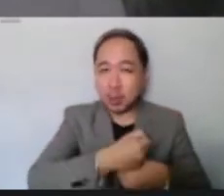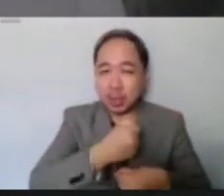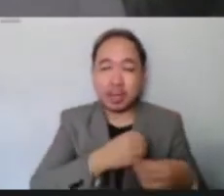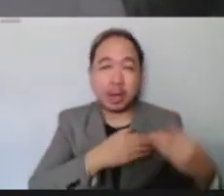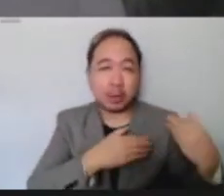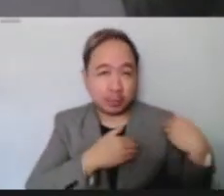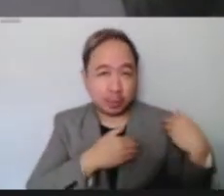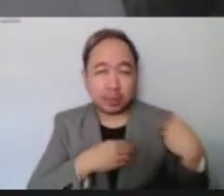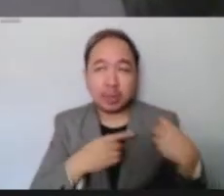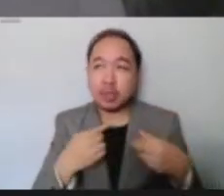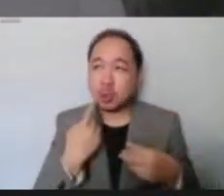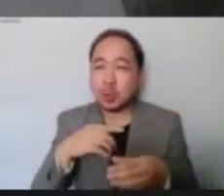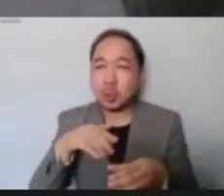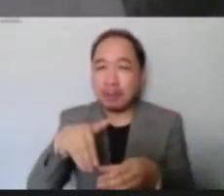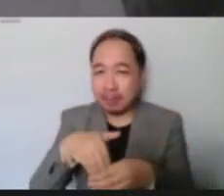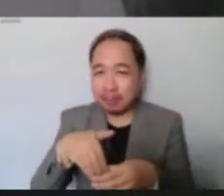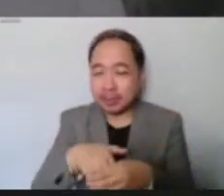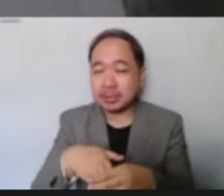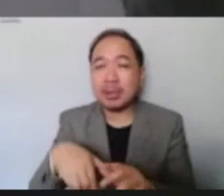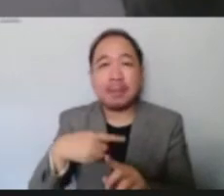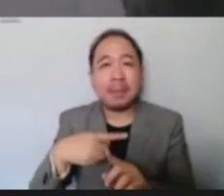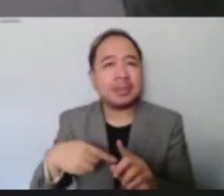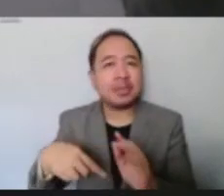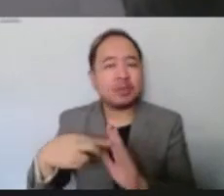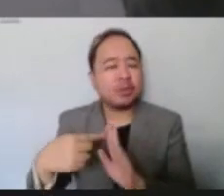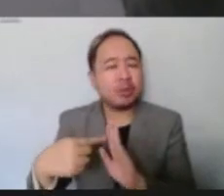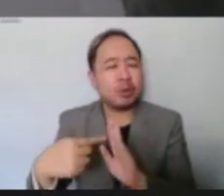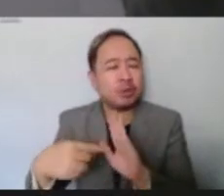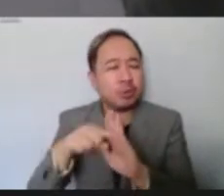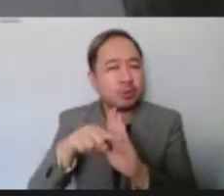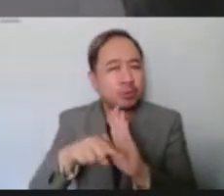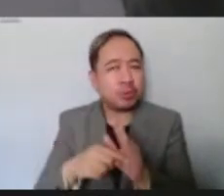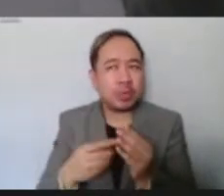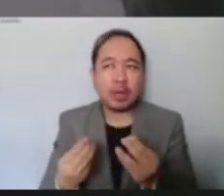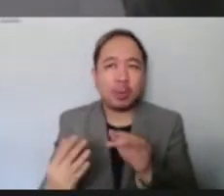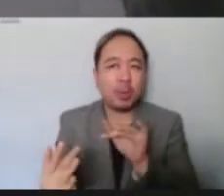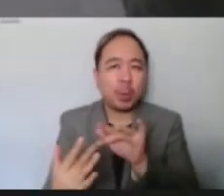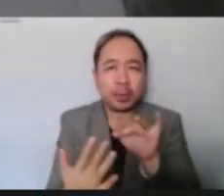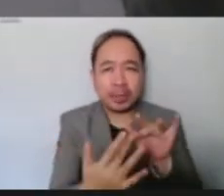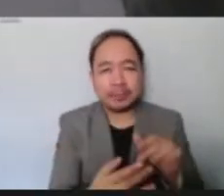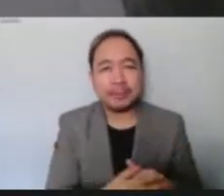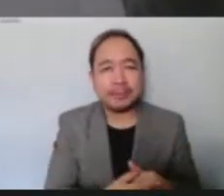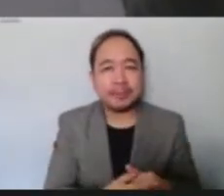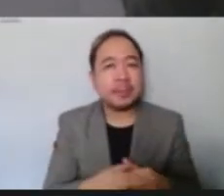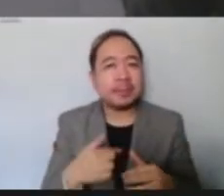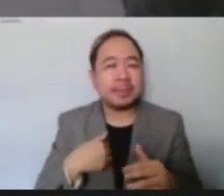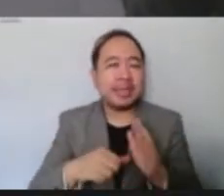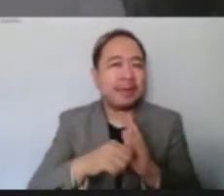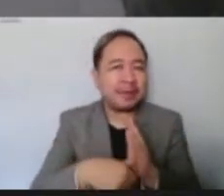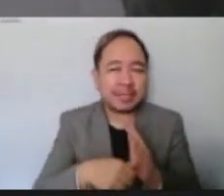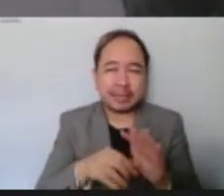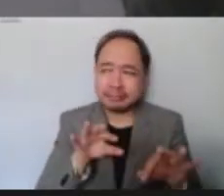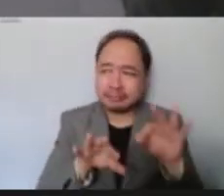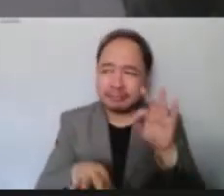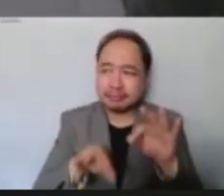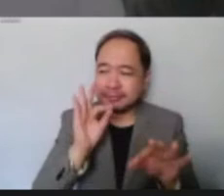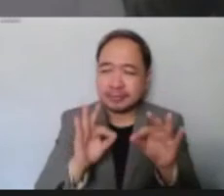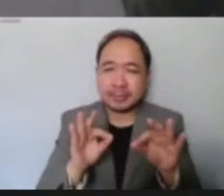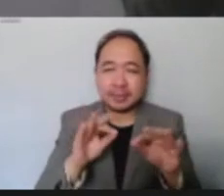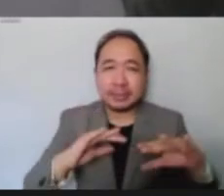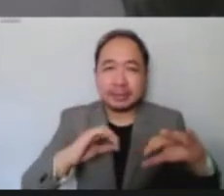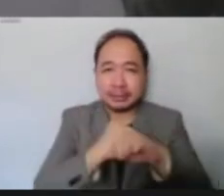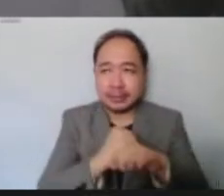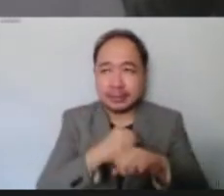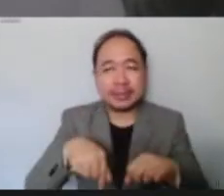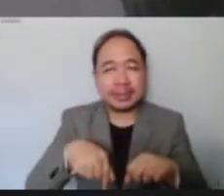of conduct I would like to highlight just a few of the key functions of the technical expert group and how it will support the sub